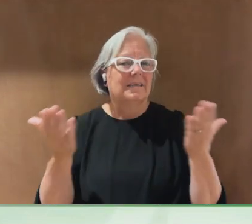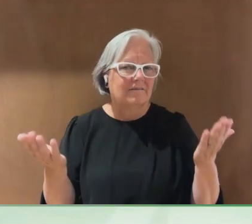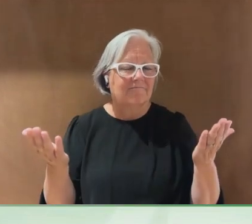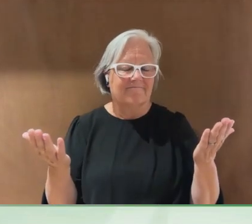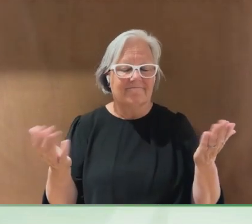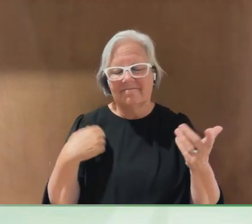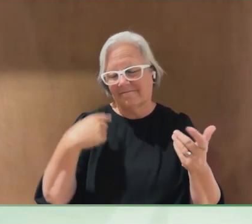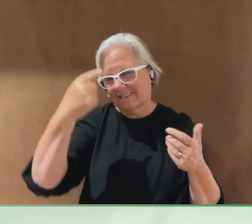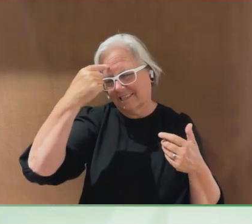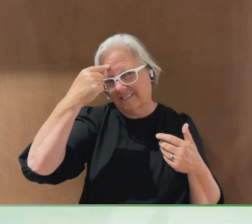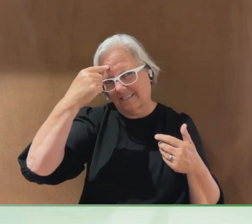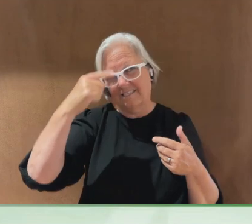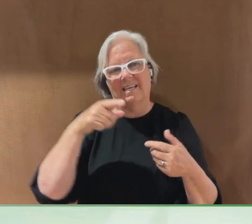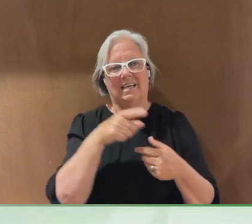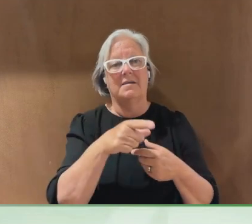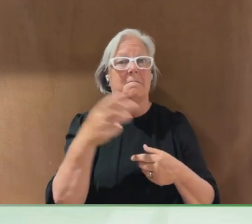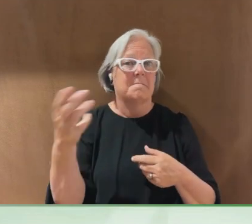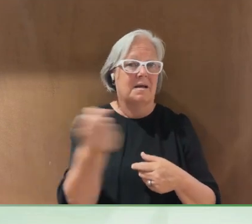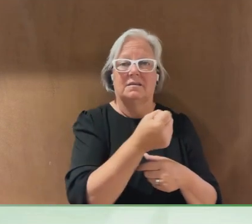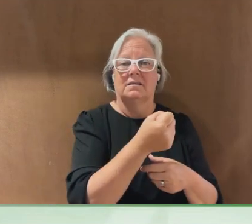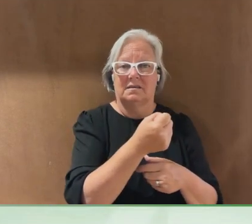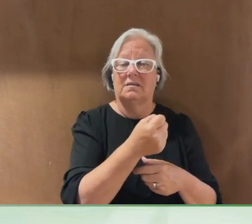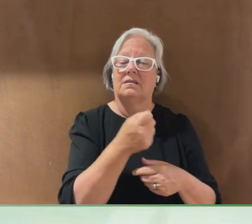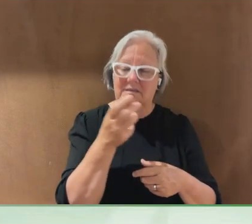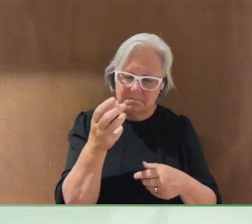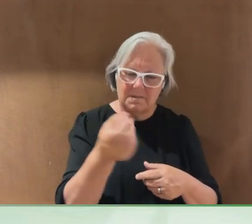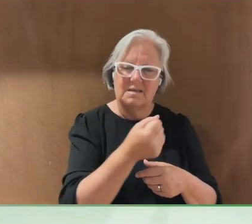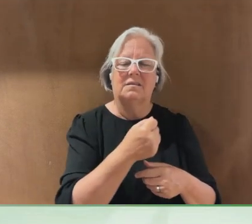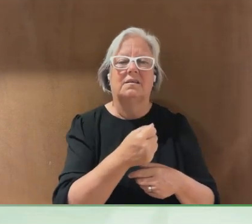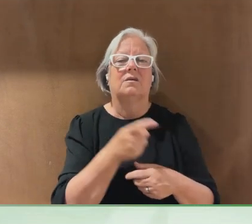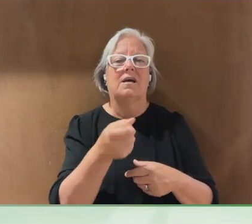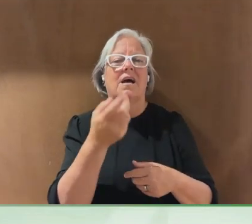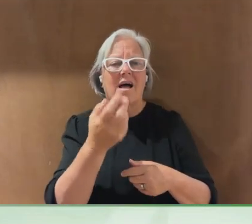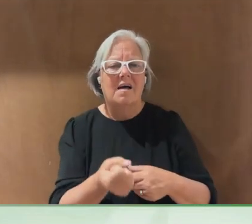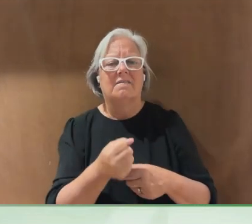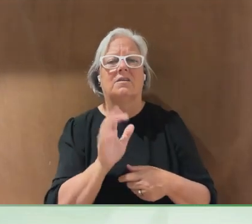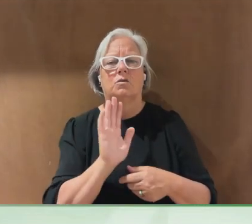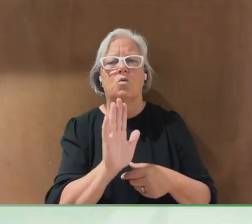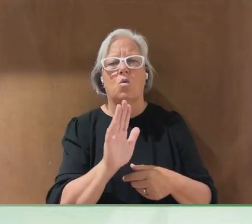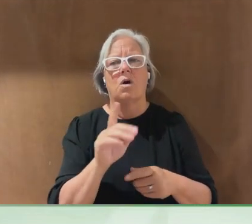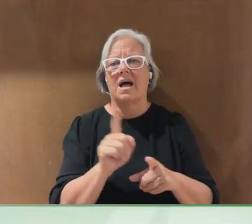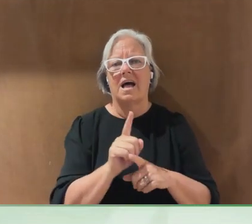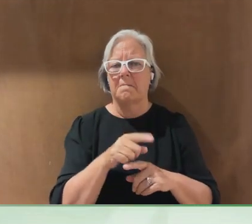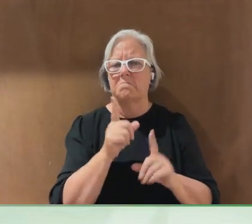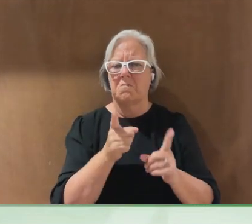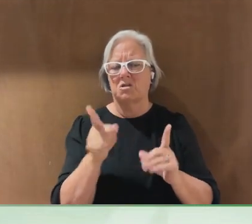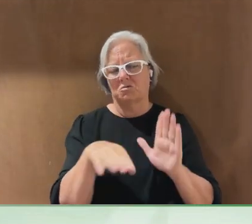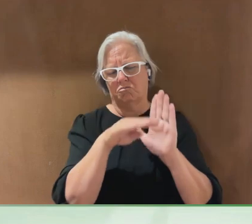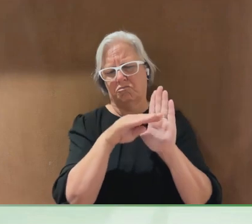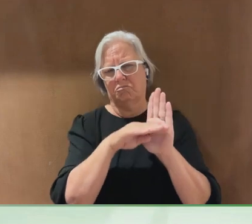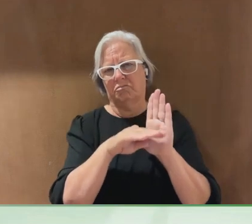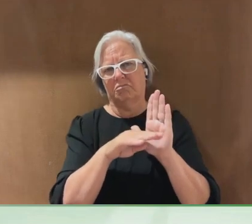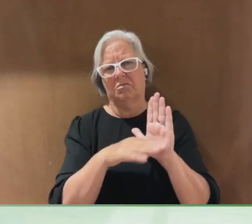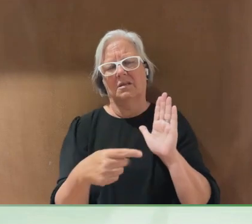the fact that you have to make sure that you have your requirements in a row. Anybody? Okay, we have 20